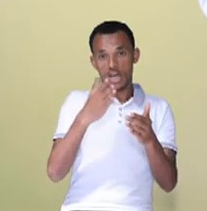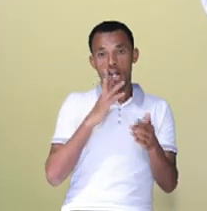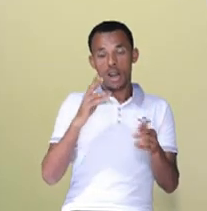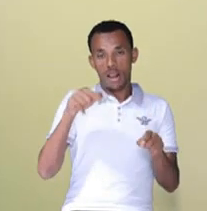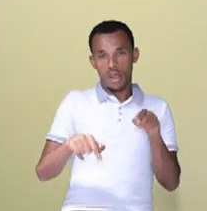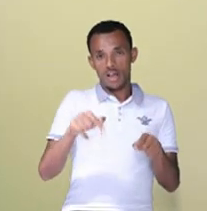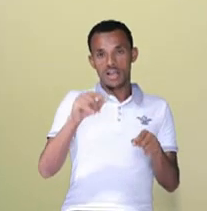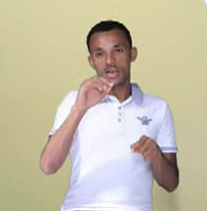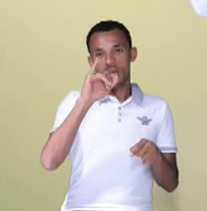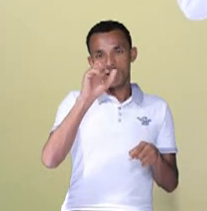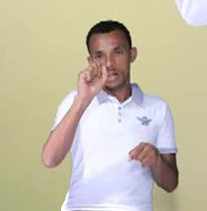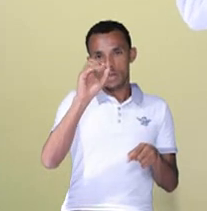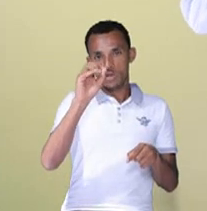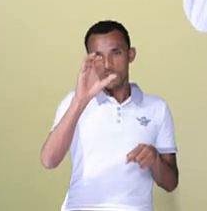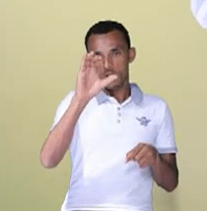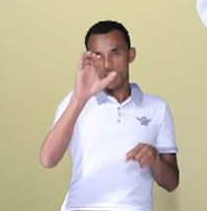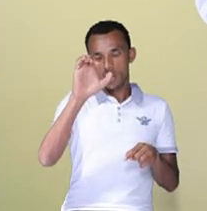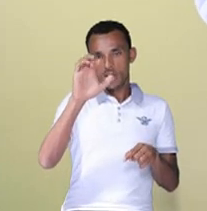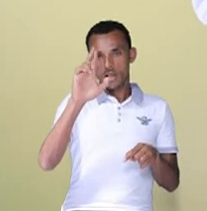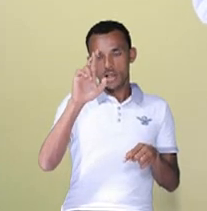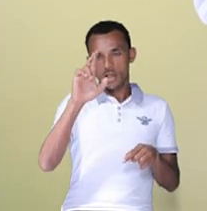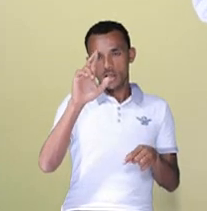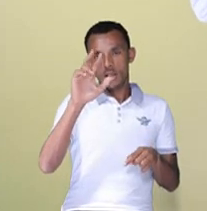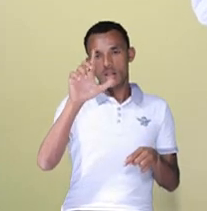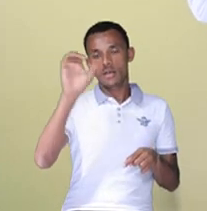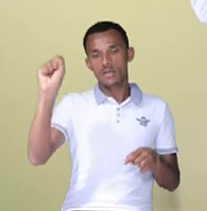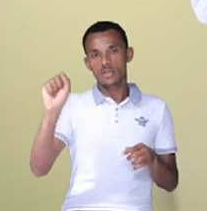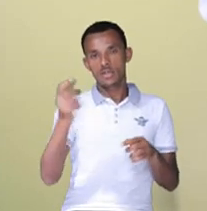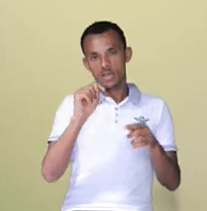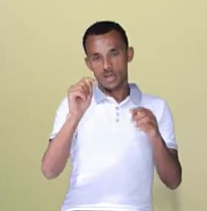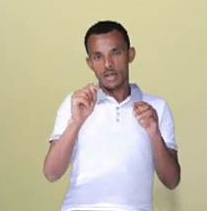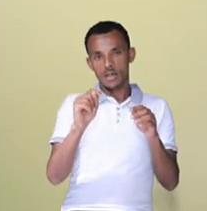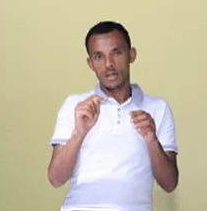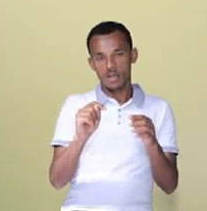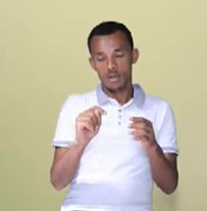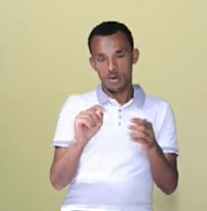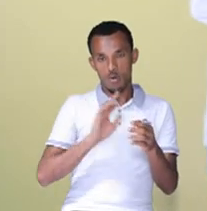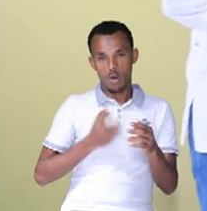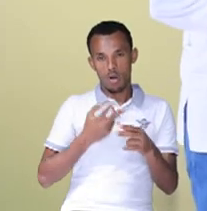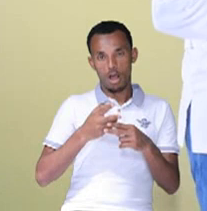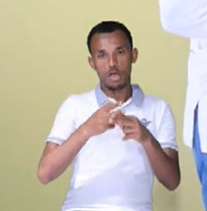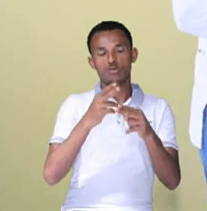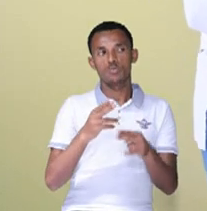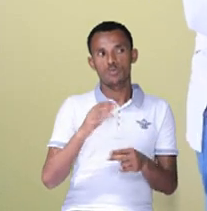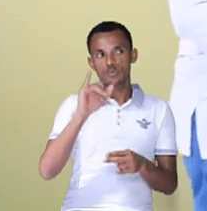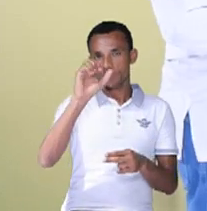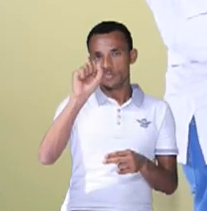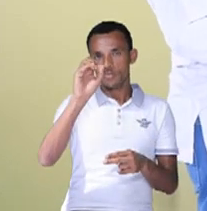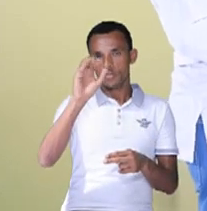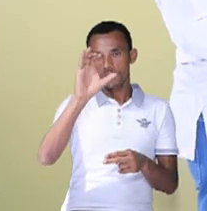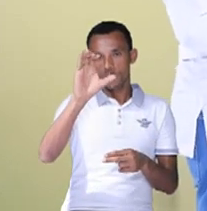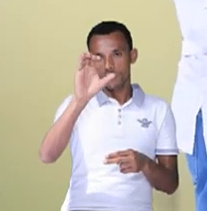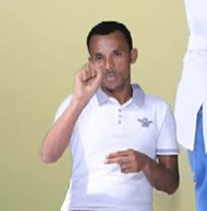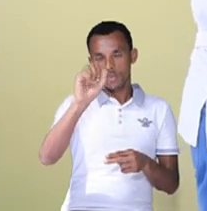legs, if the non-parallel side or the legs of the trapezium are congruent, what you call as an isosceles trapezium. If